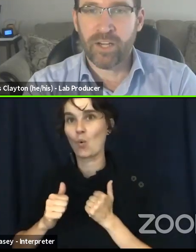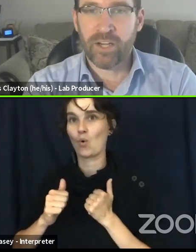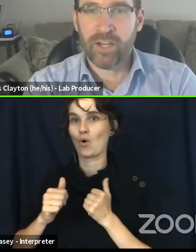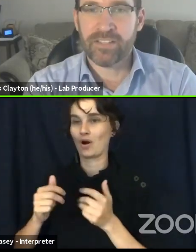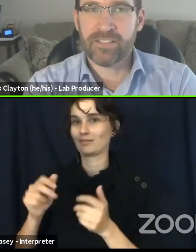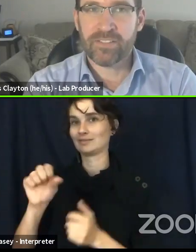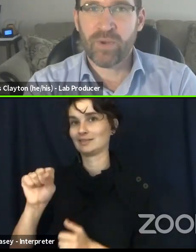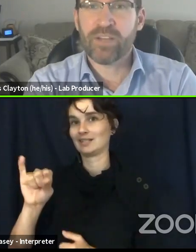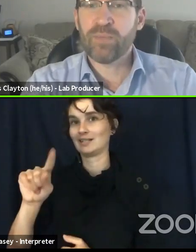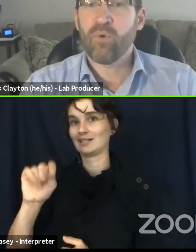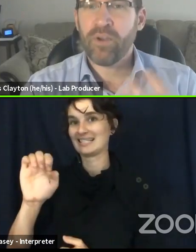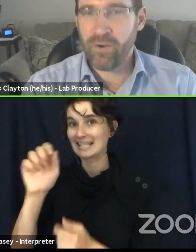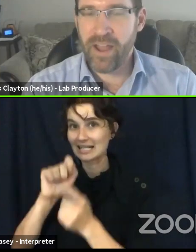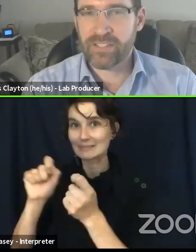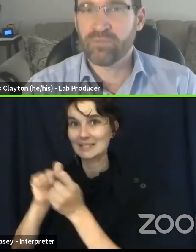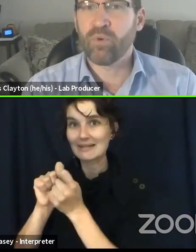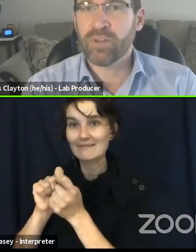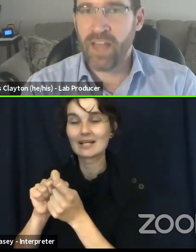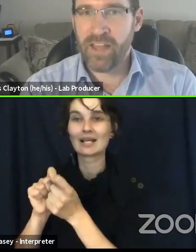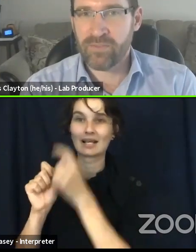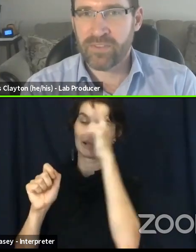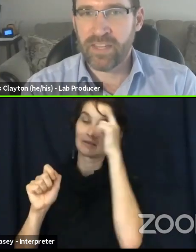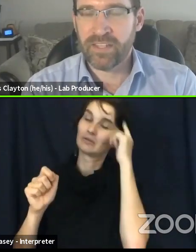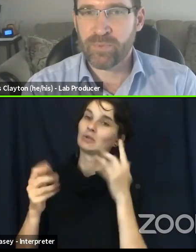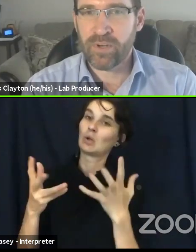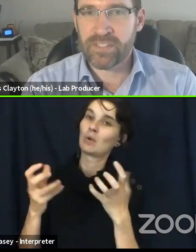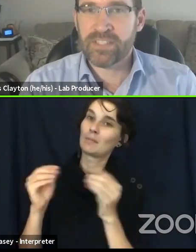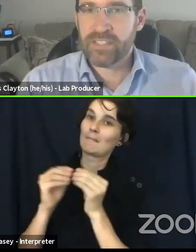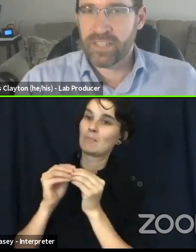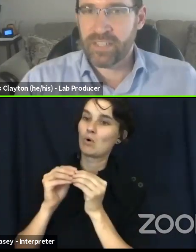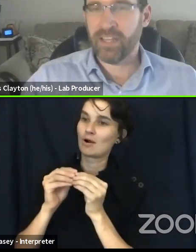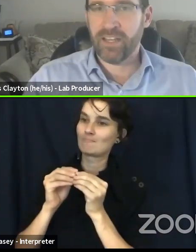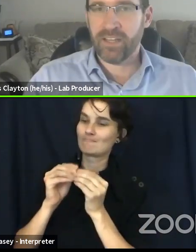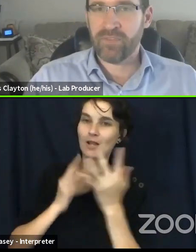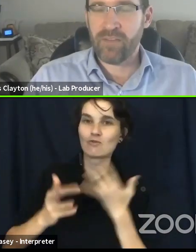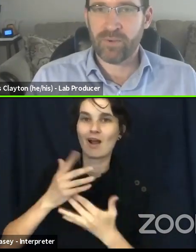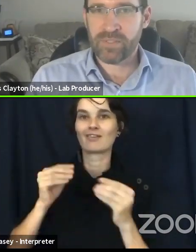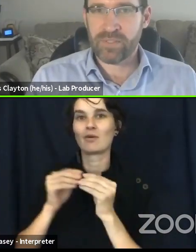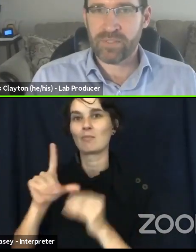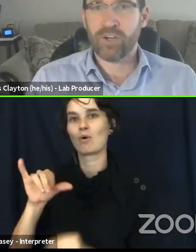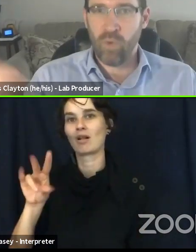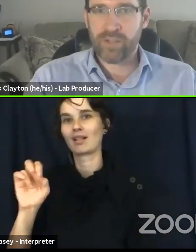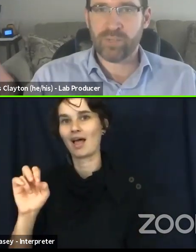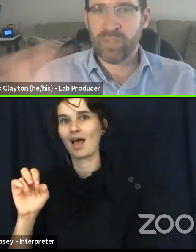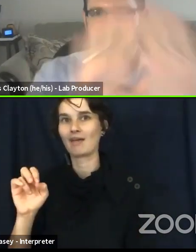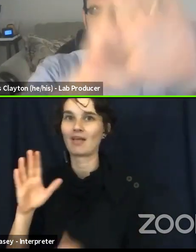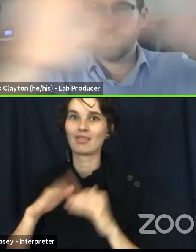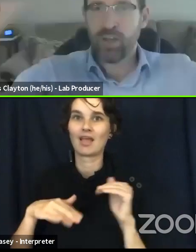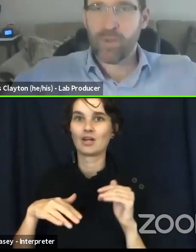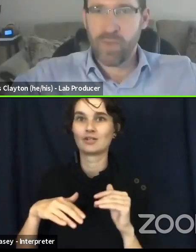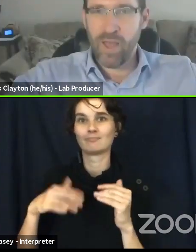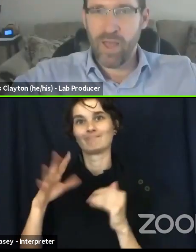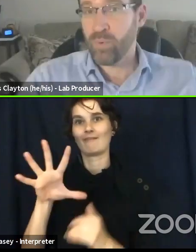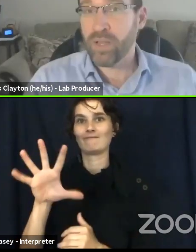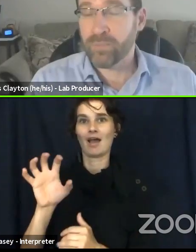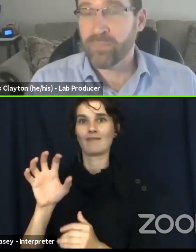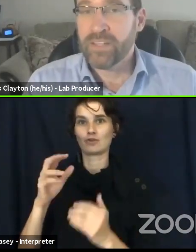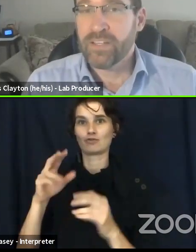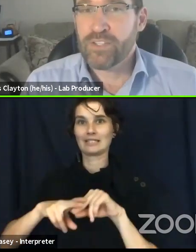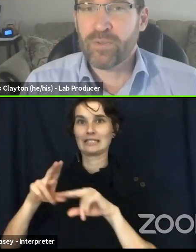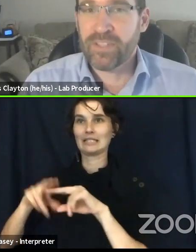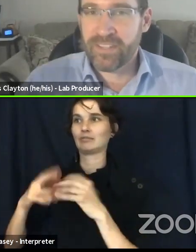you know, trying to be more interactive, more live than the experience is sitting in a 500-seat theater watching people behind a fourth